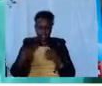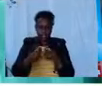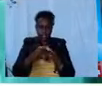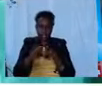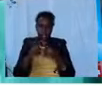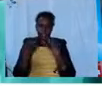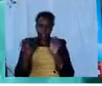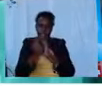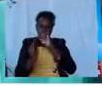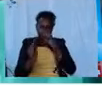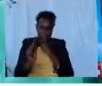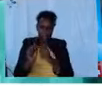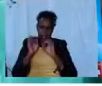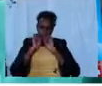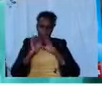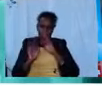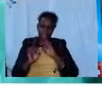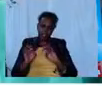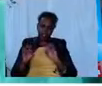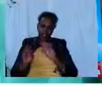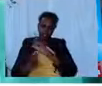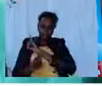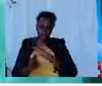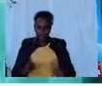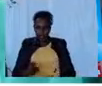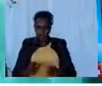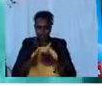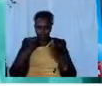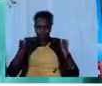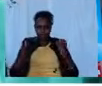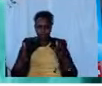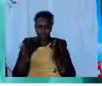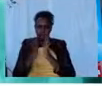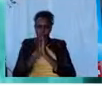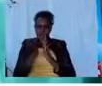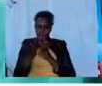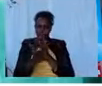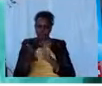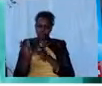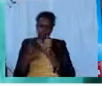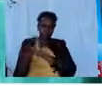give their tithe. Bless them, Lord, and enlarge their territories. We pray this through Jesus Christ our Lord.